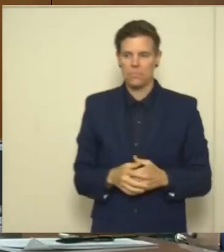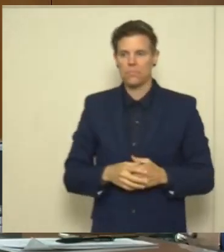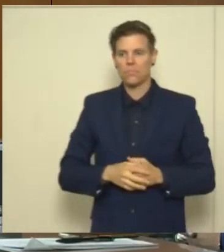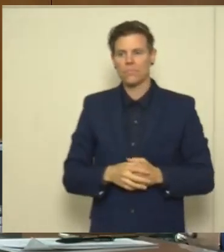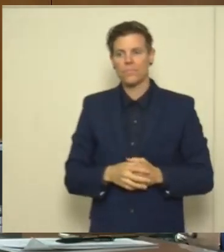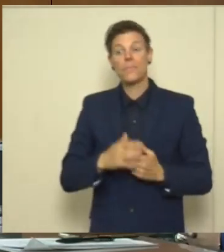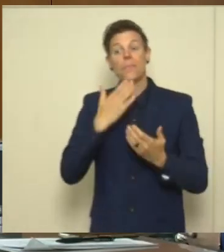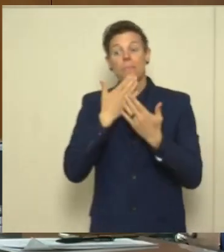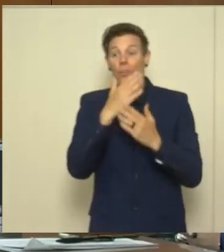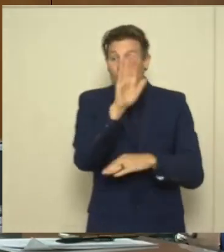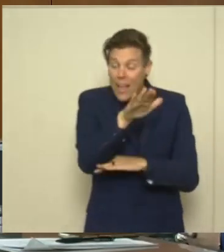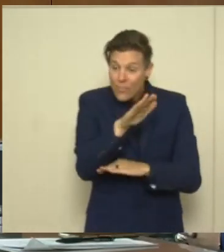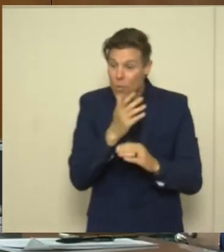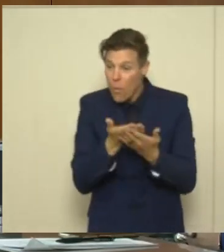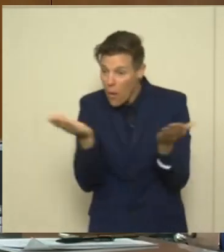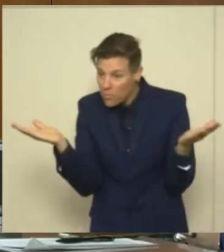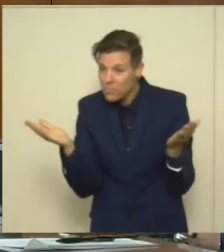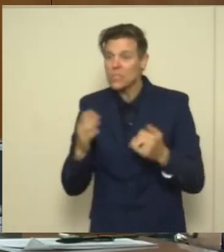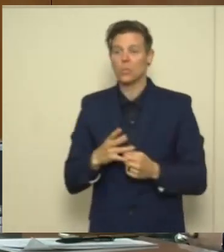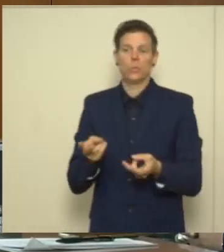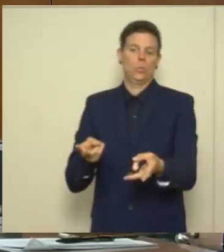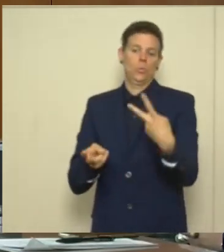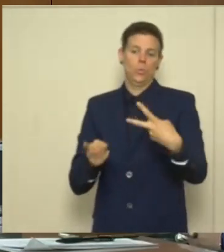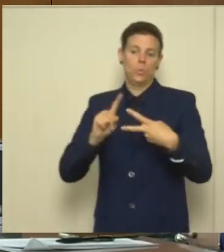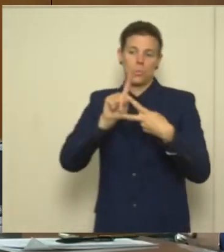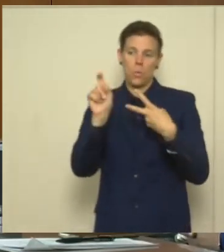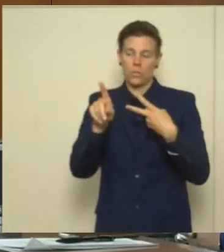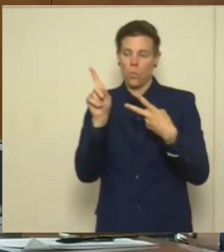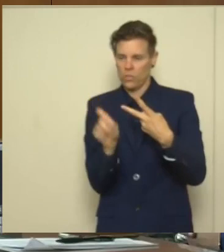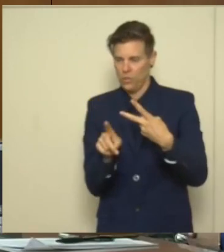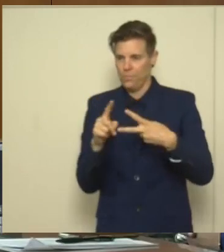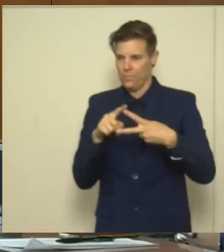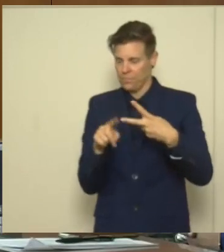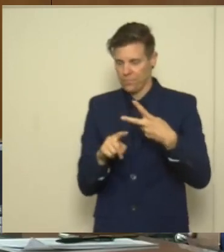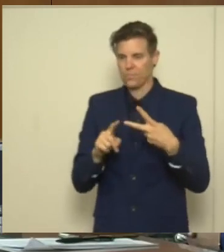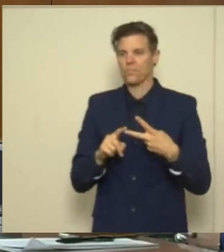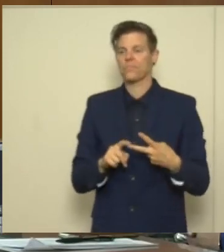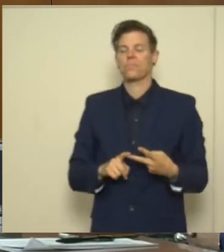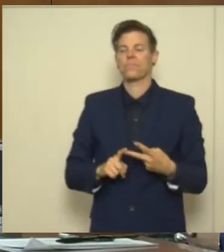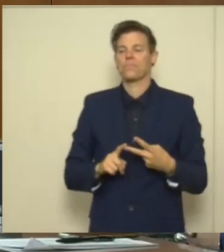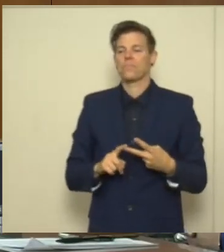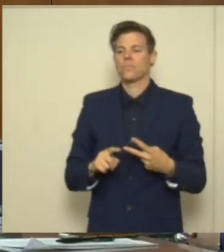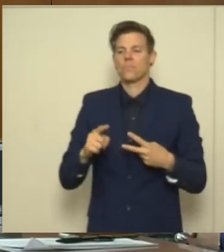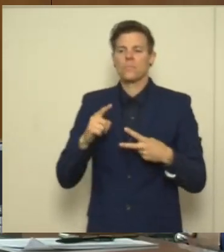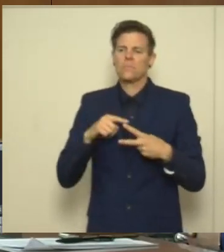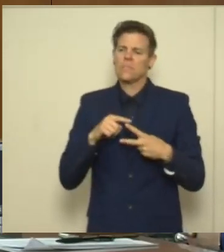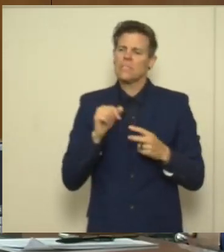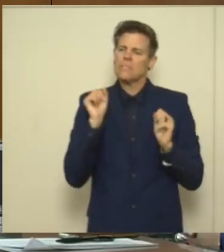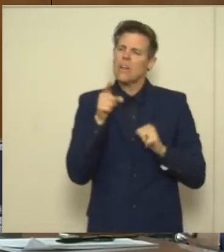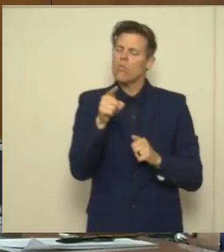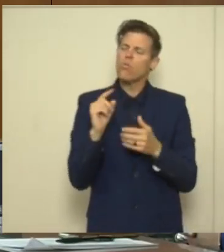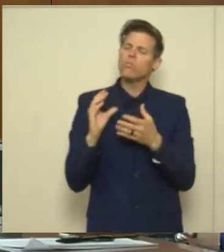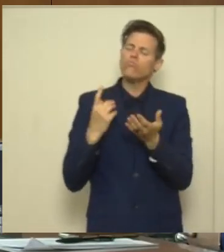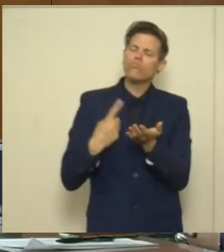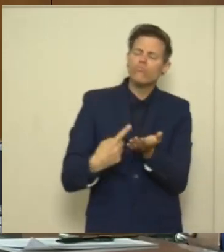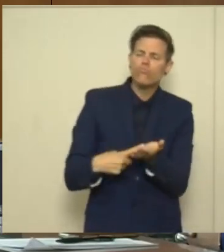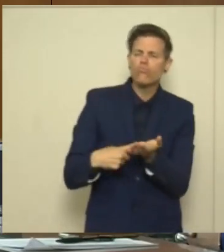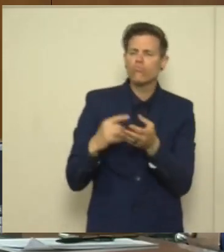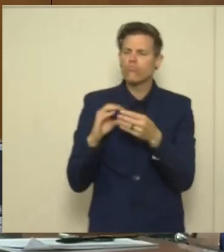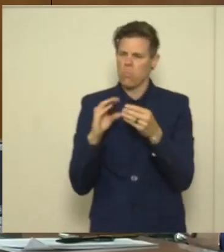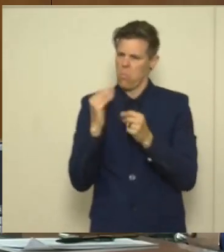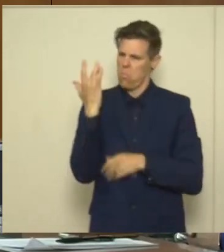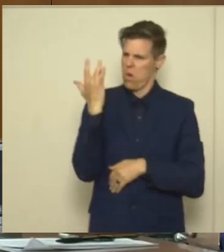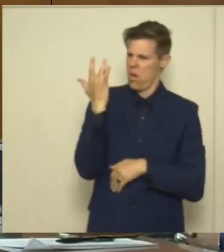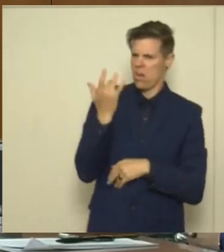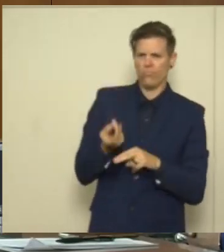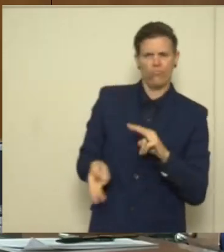everyone. 2 quick things. The first was, can you talk a little bit more about the rapid response uptick that we've seen, why you